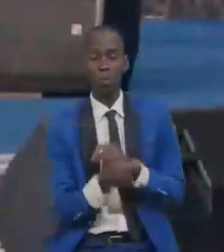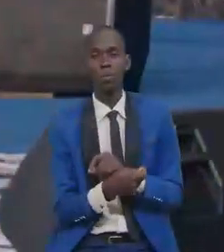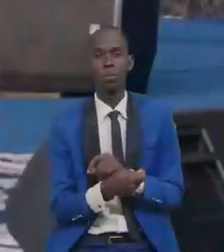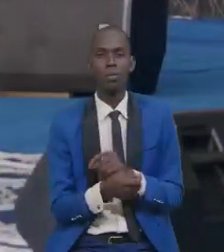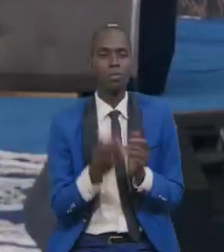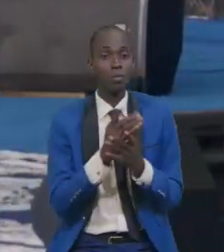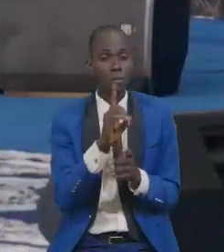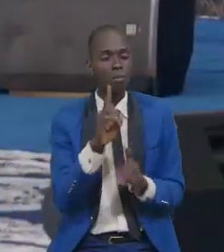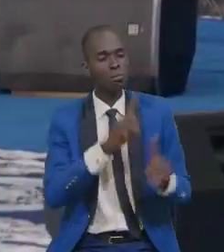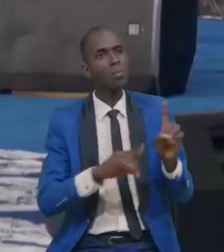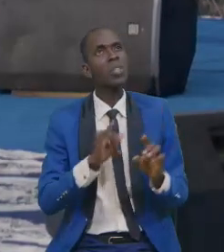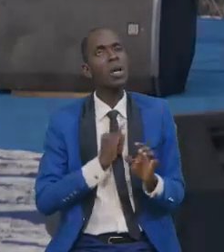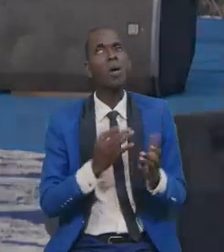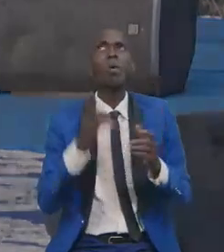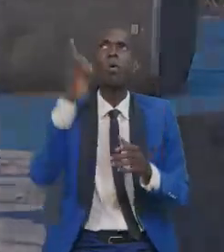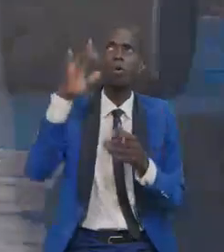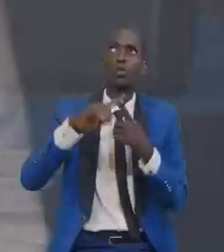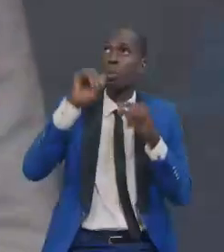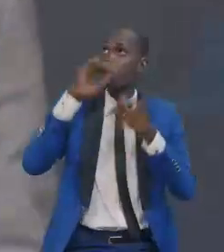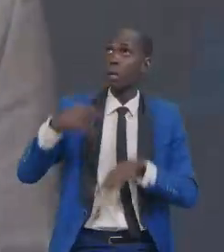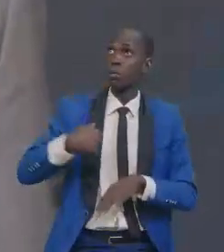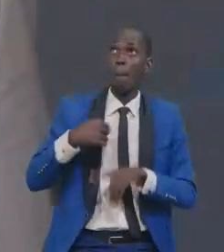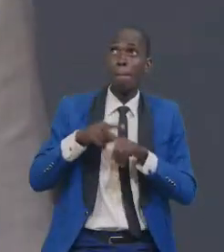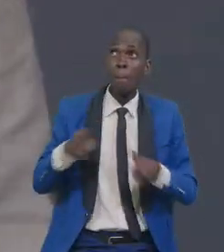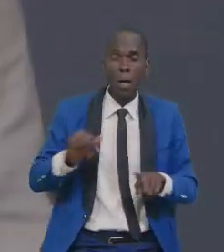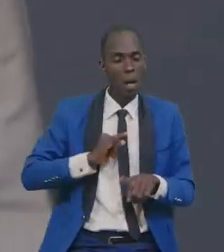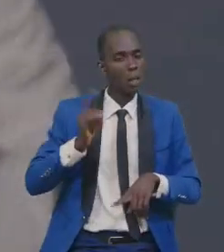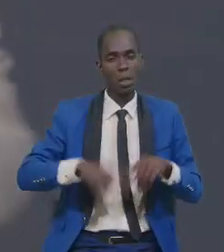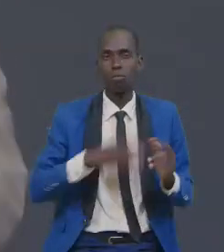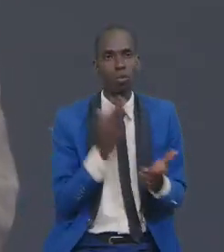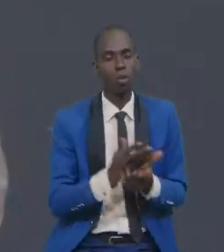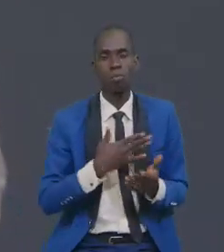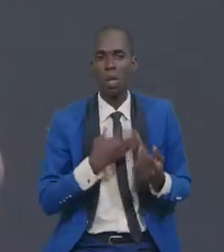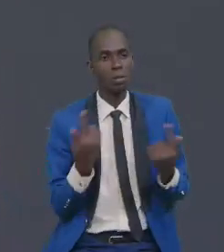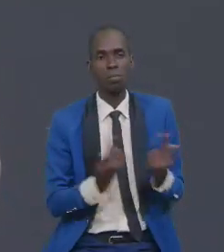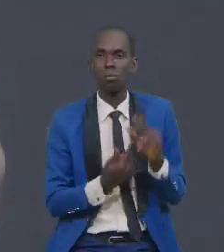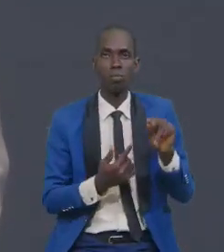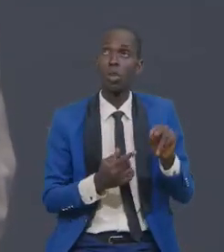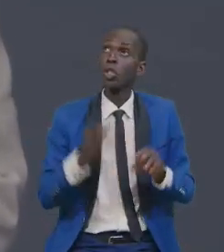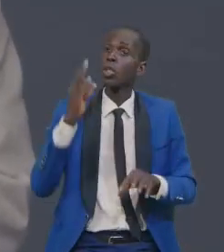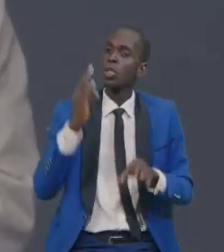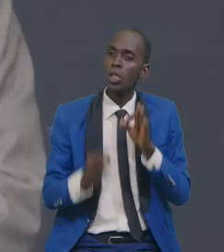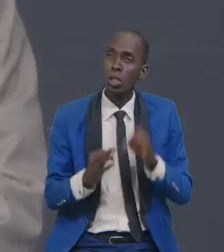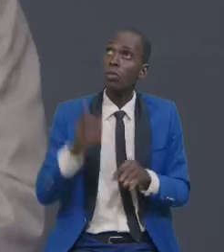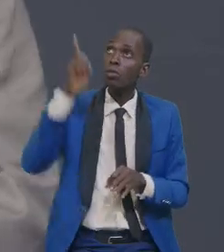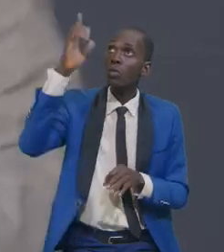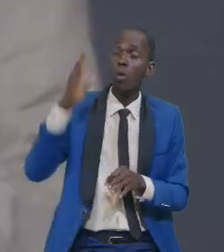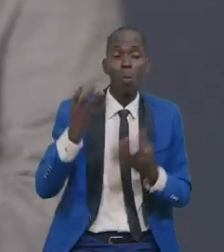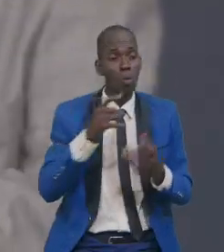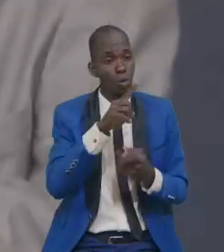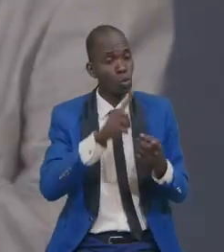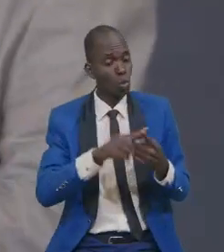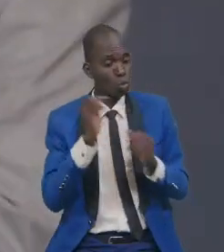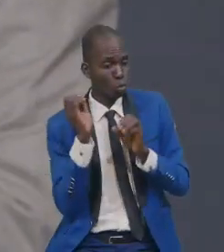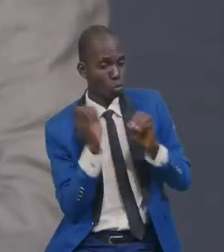bless me, but I won't give up this, I won't give up that. If God wants you to give up that, and